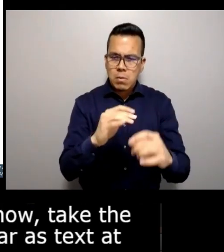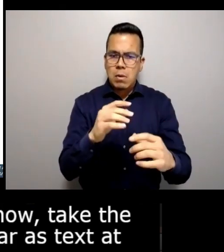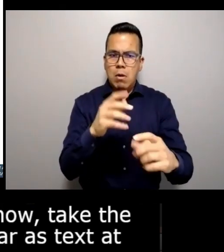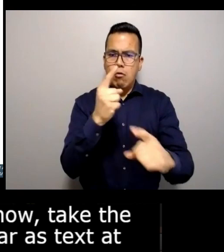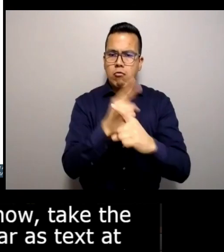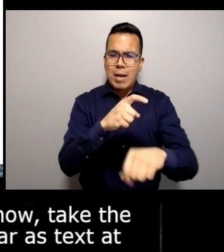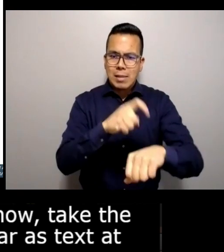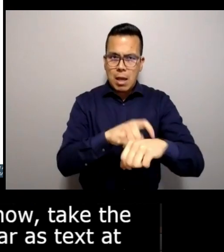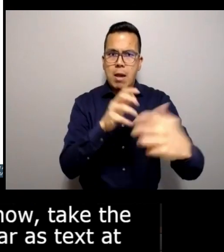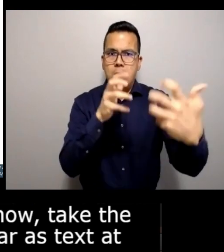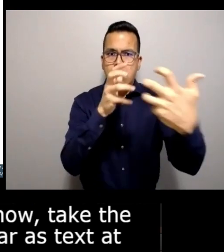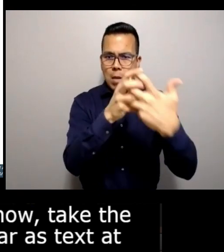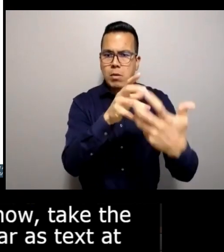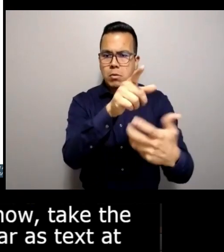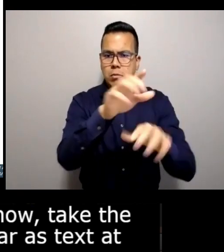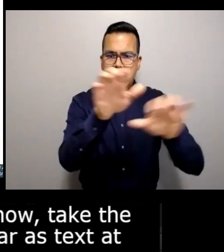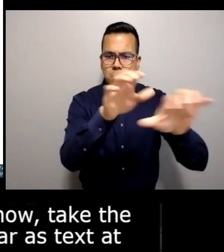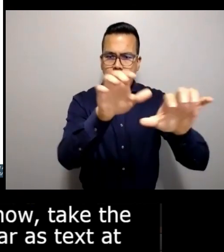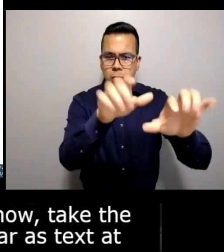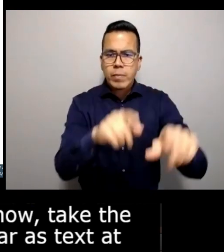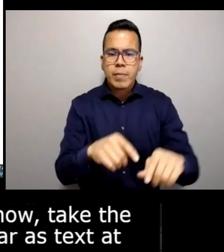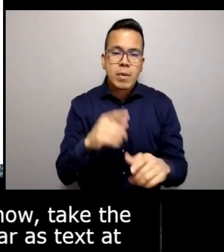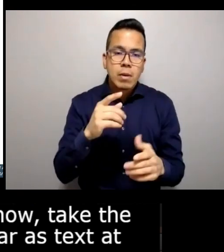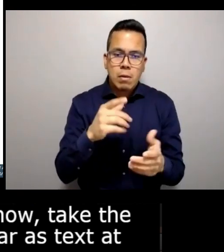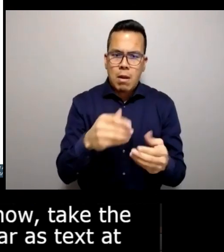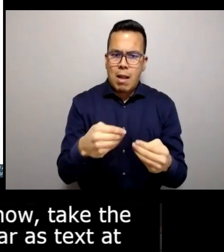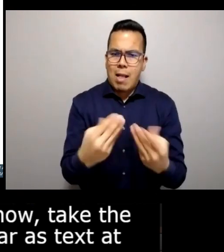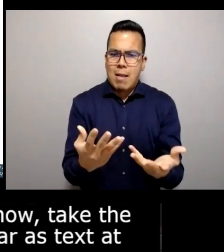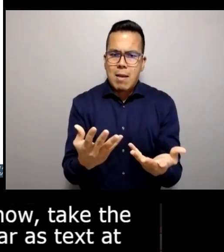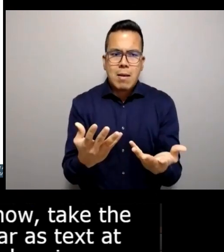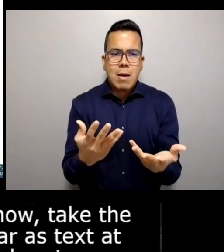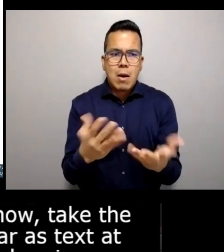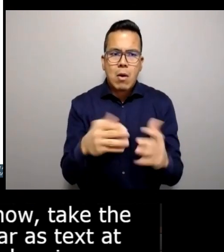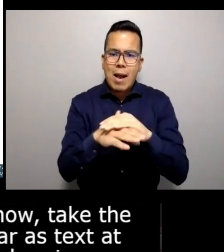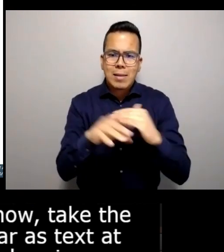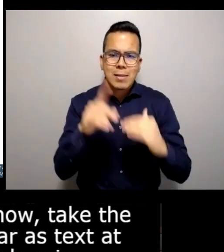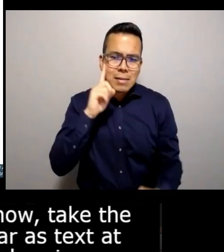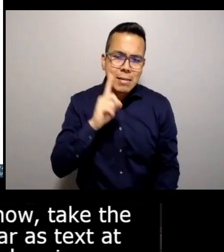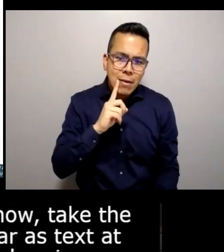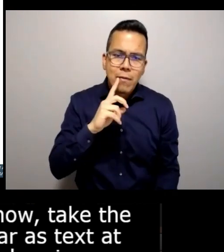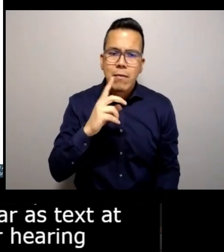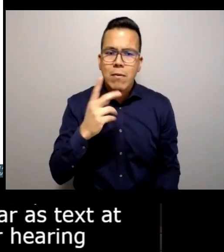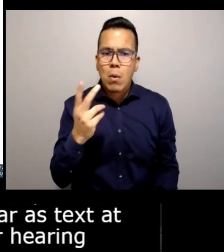providing access for deaf or hearing impaired people.